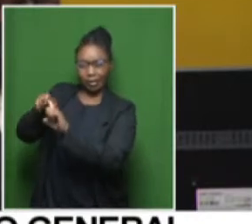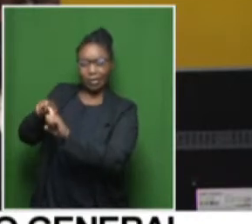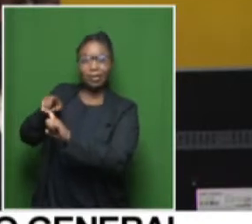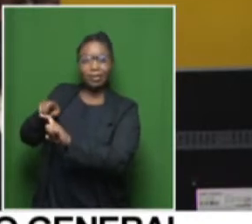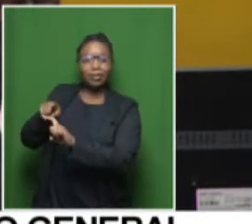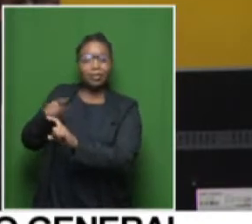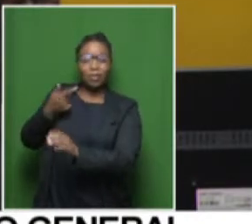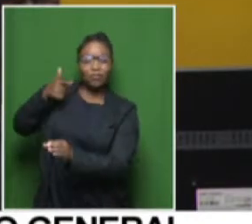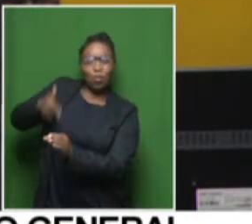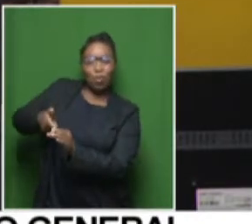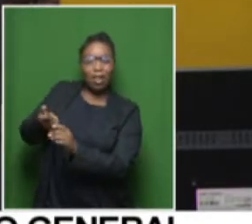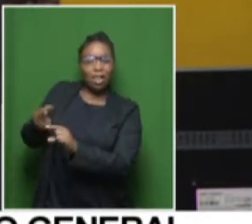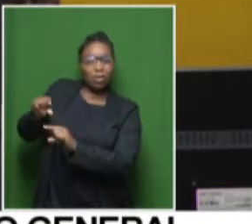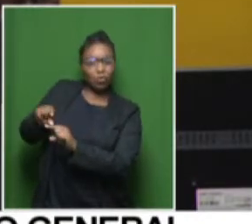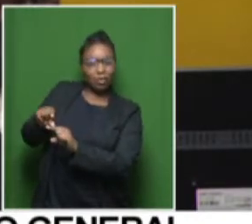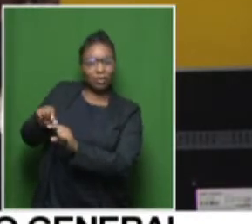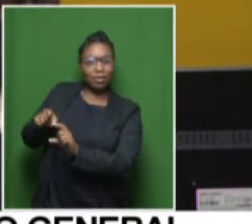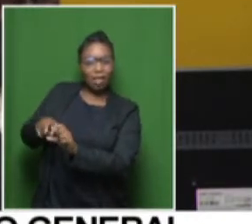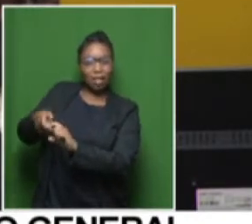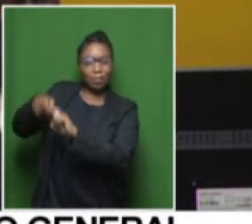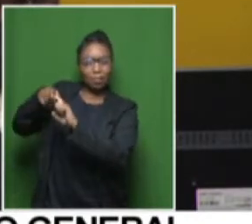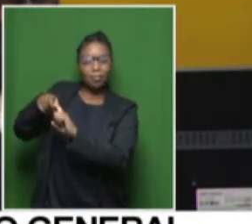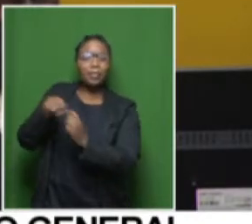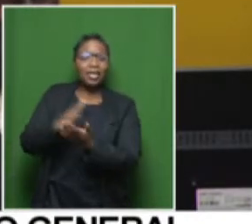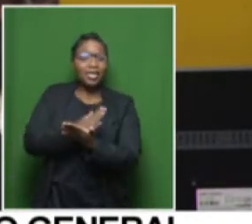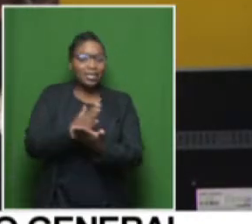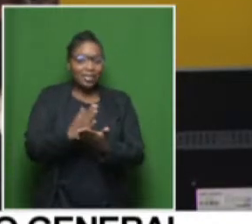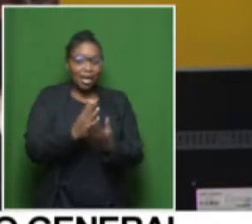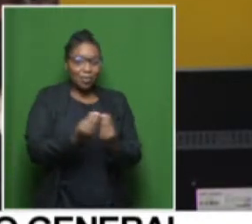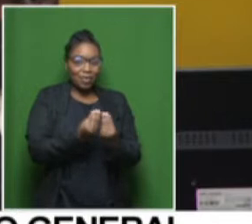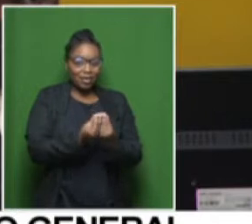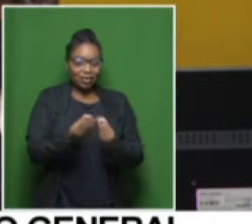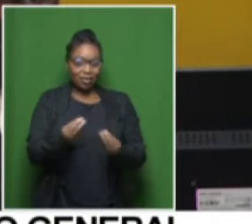fuel increase, a sentence I've not inserted here.